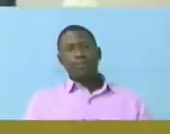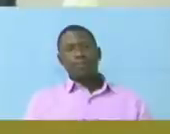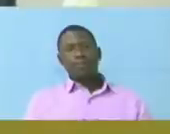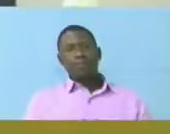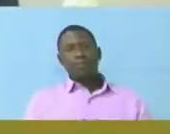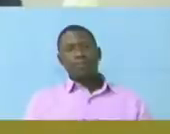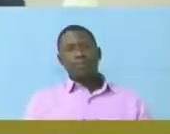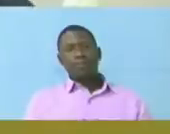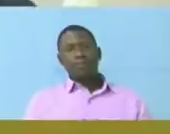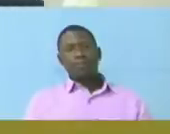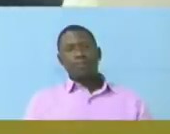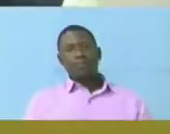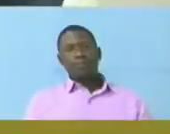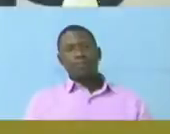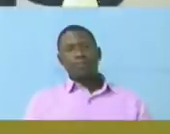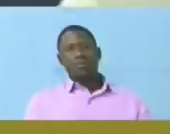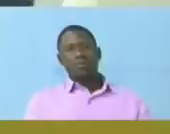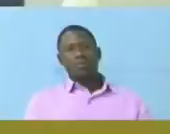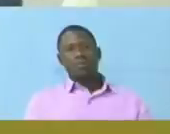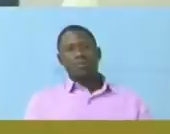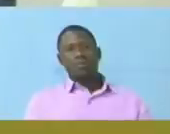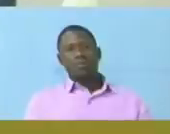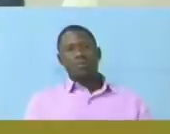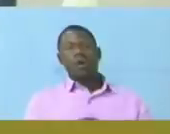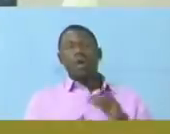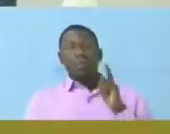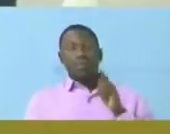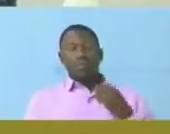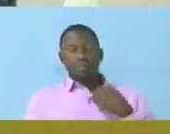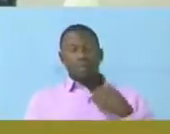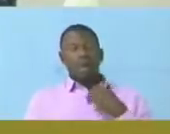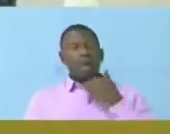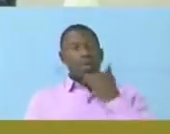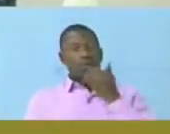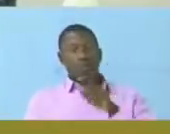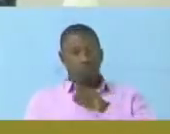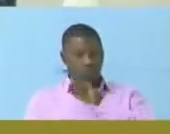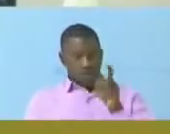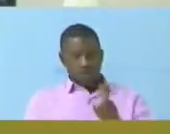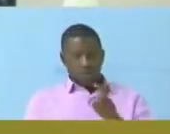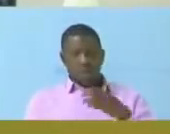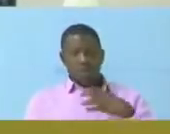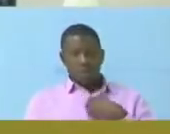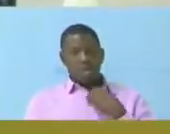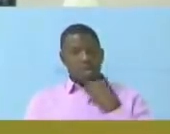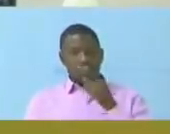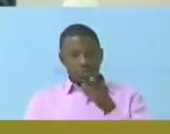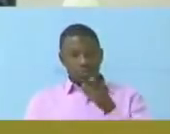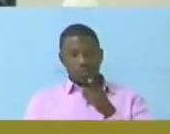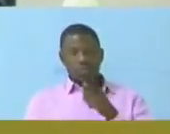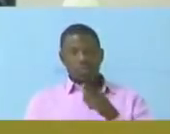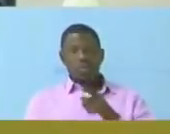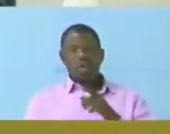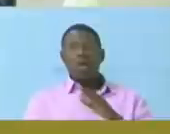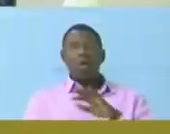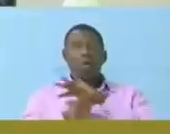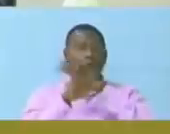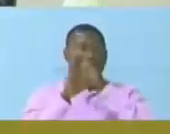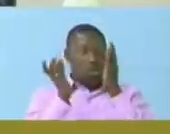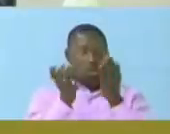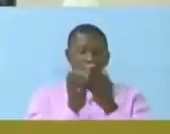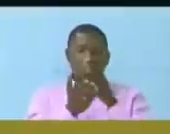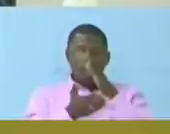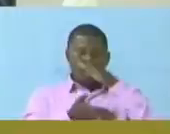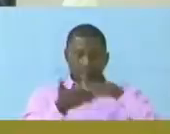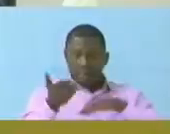puru isiki ila kisikisiru ya ntafuta la dame nuto but my question really is of all documents that can potentially be